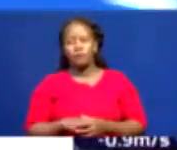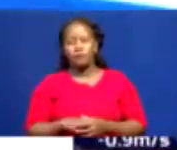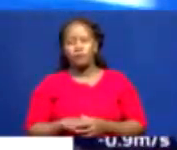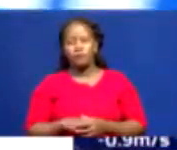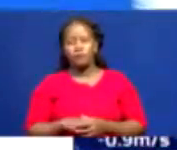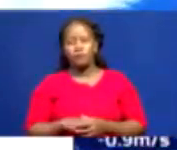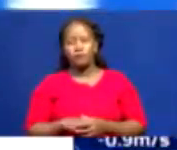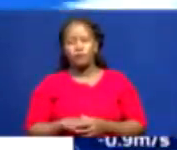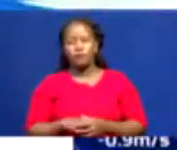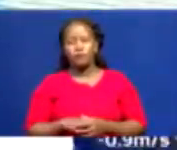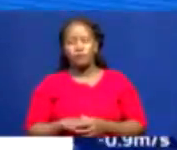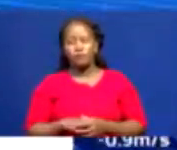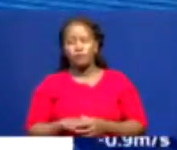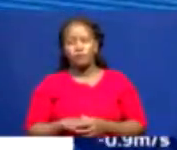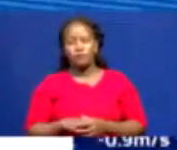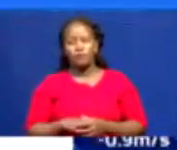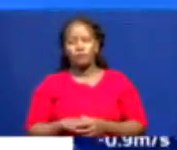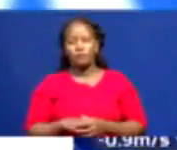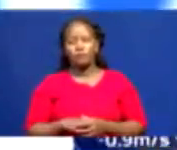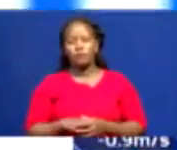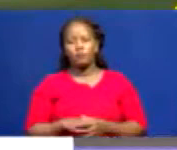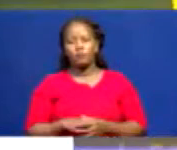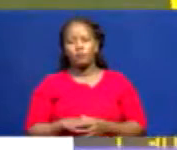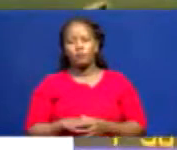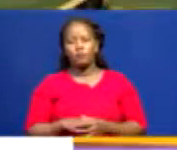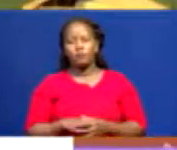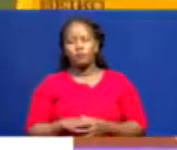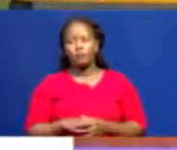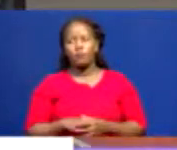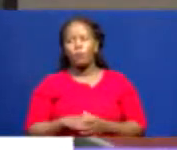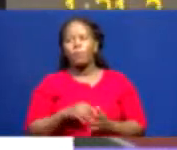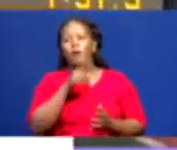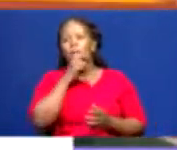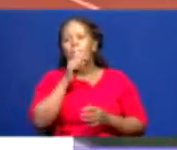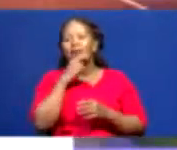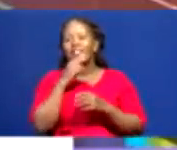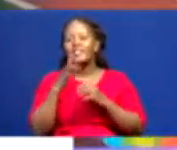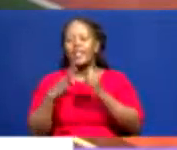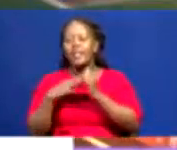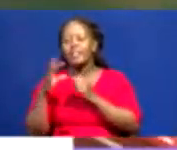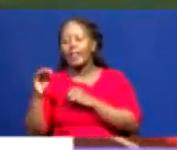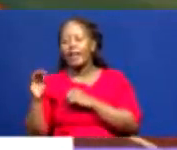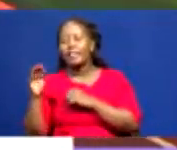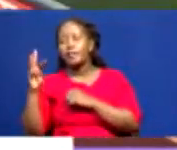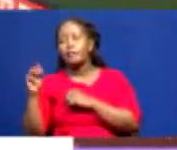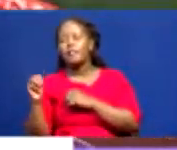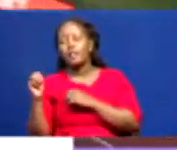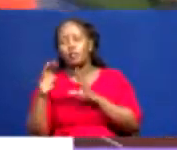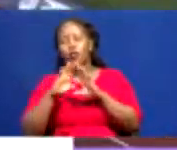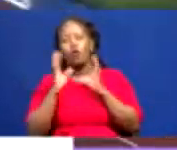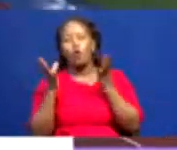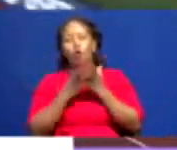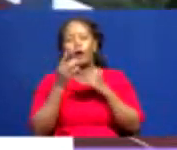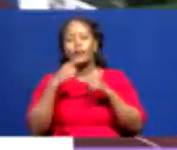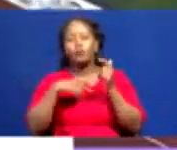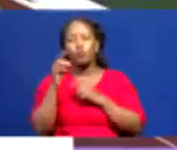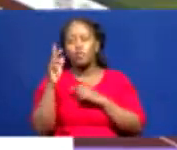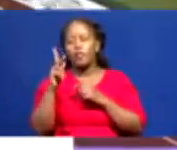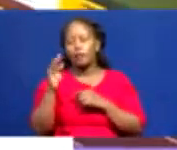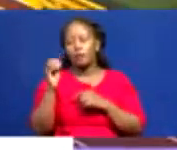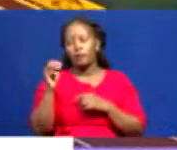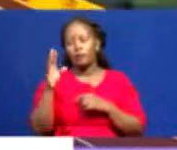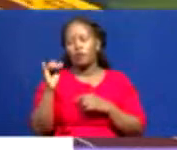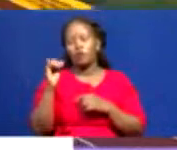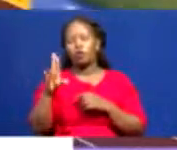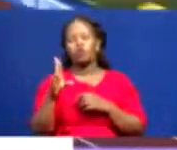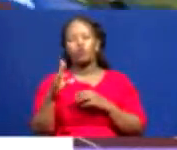Jacobs left, trailing. In the men's 800 meters, world champion Emmanuel Korir